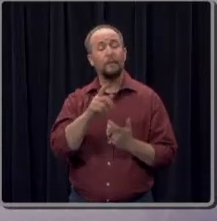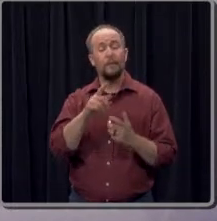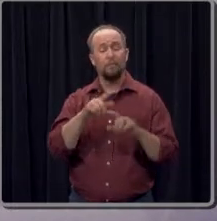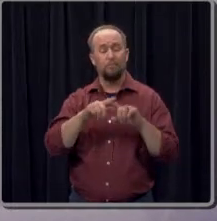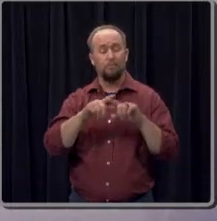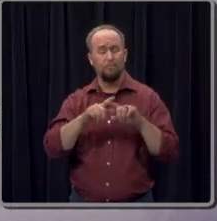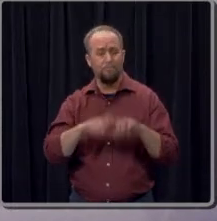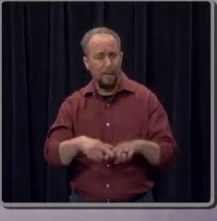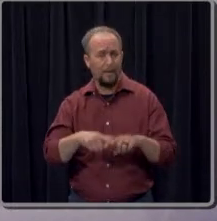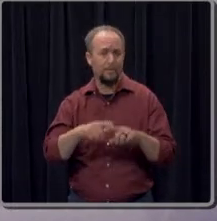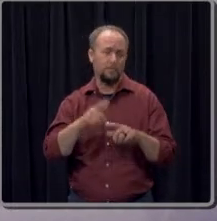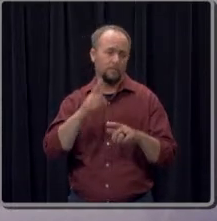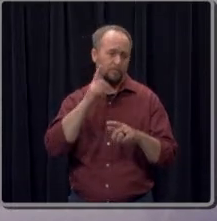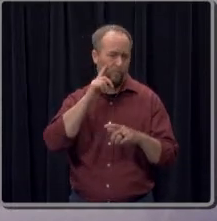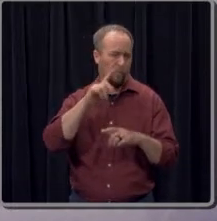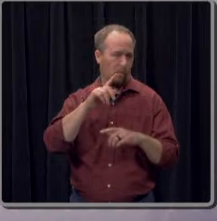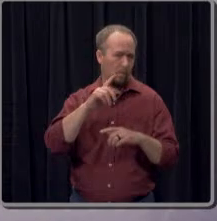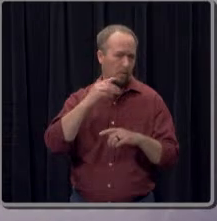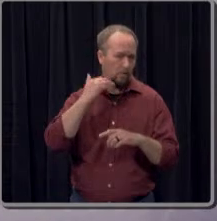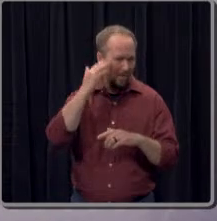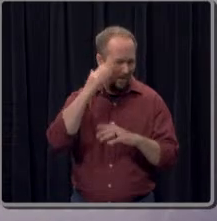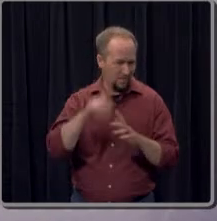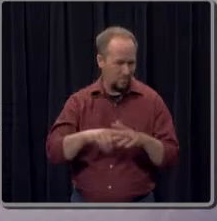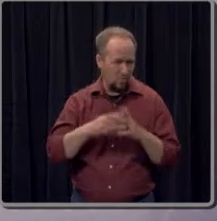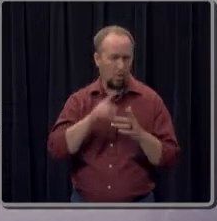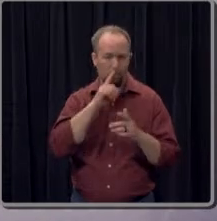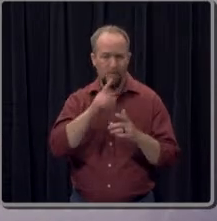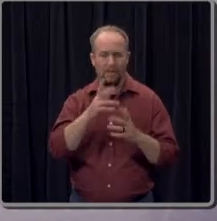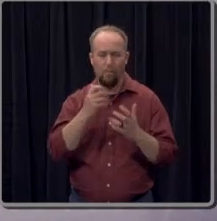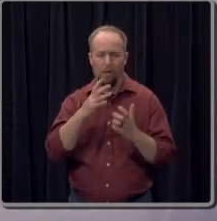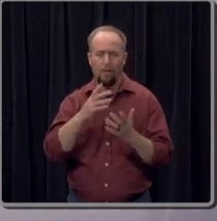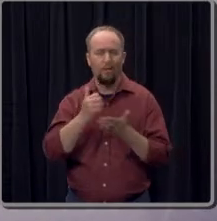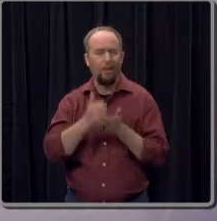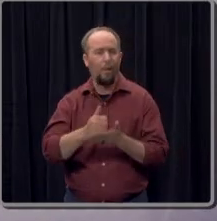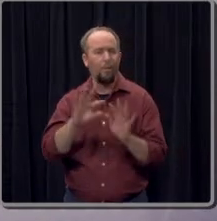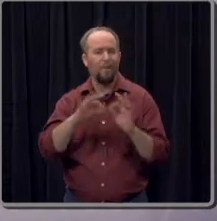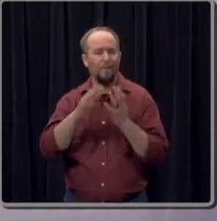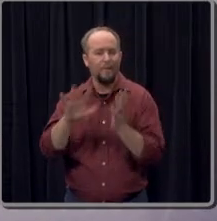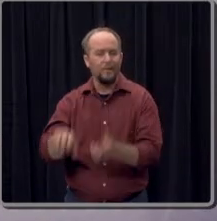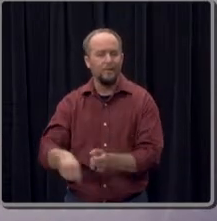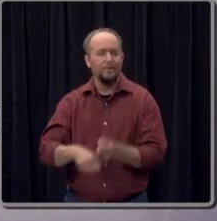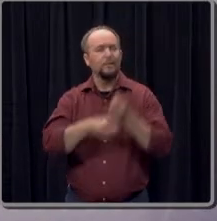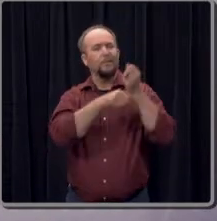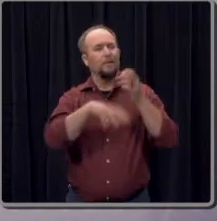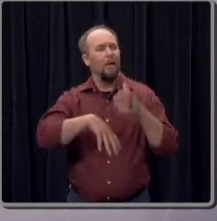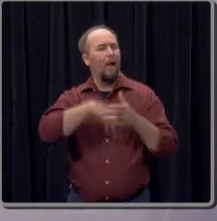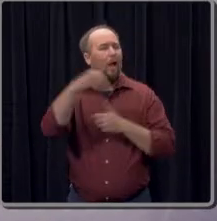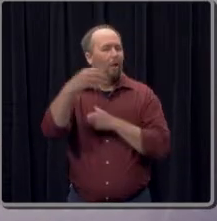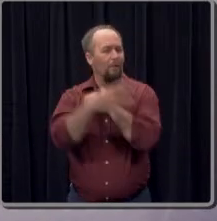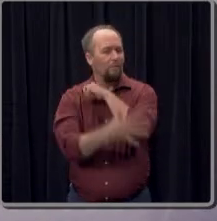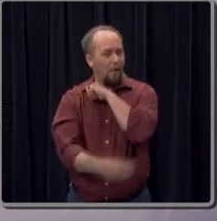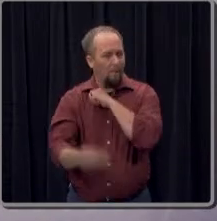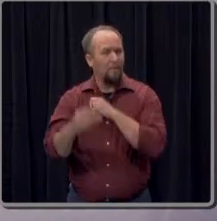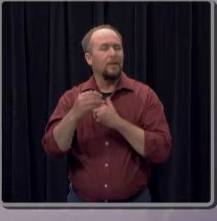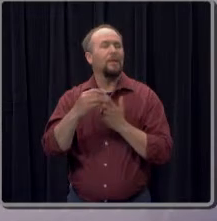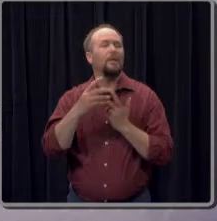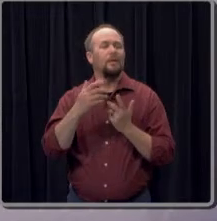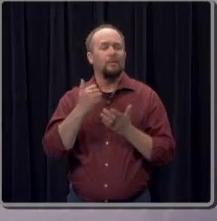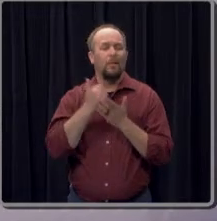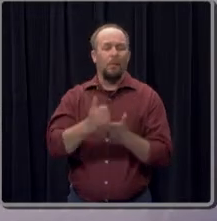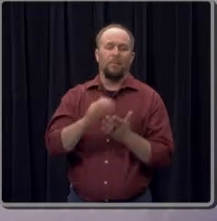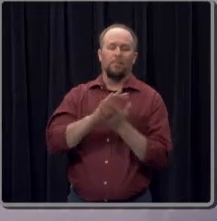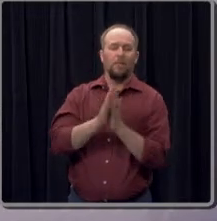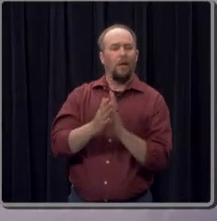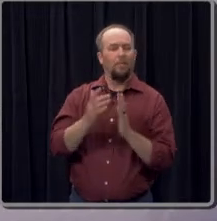Head Start has always been to move families out of poverty and help them be self-sufficient. And so we do that in lots of ways